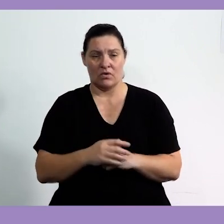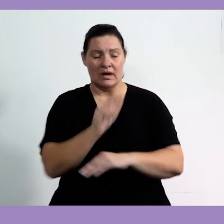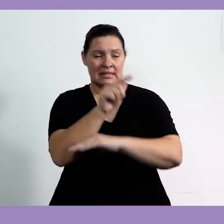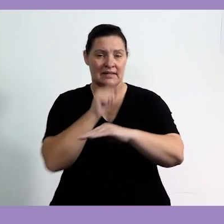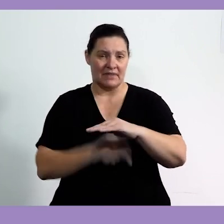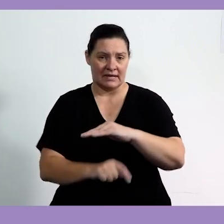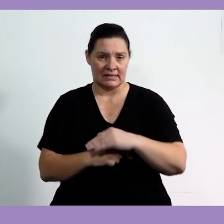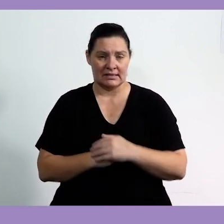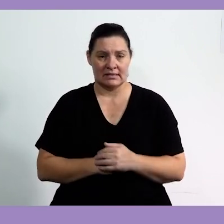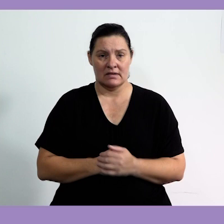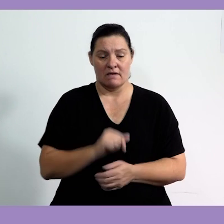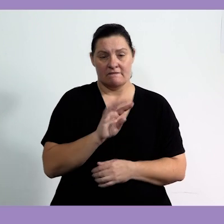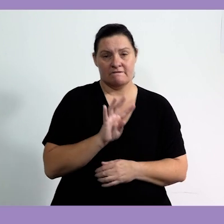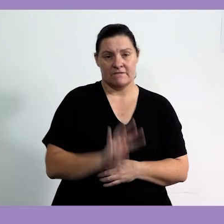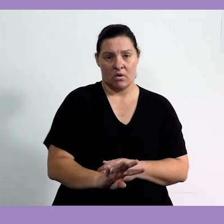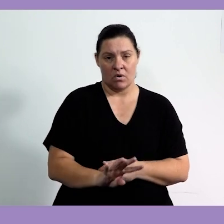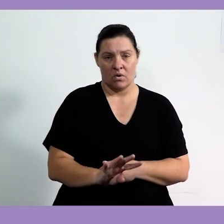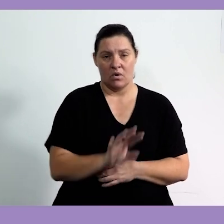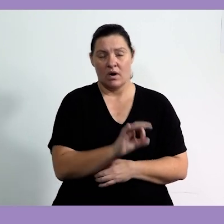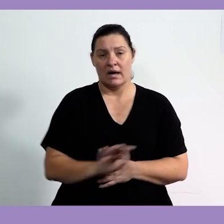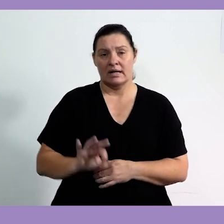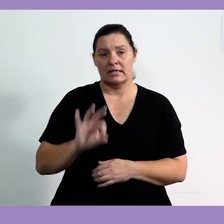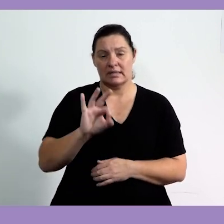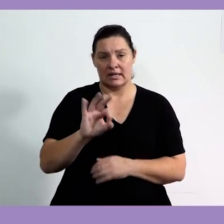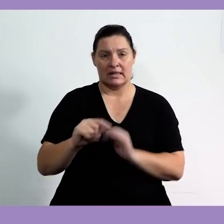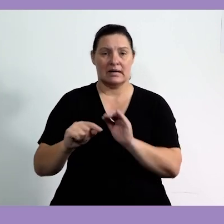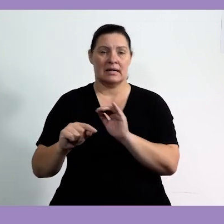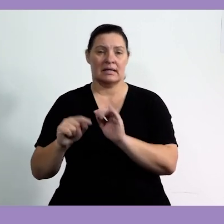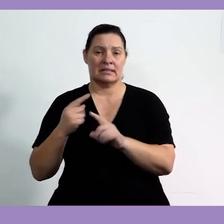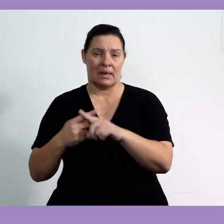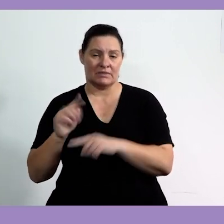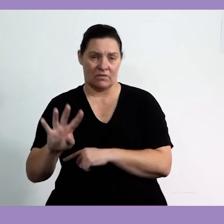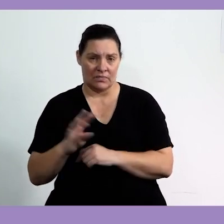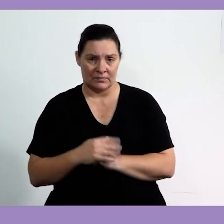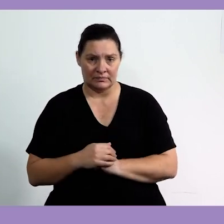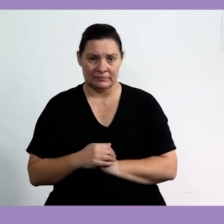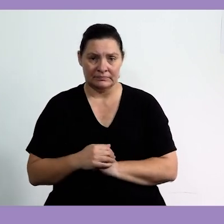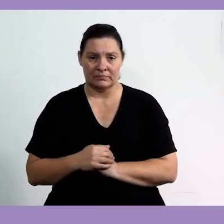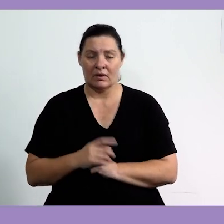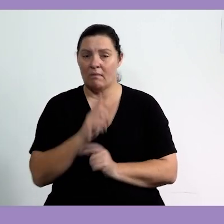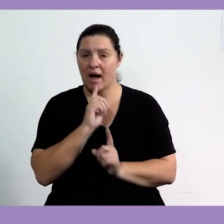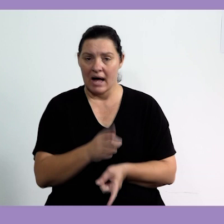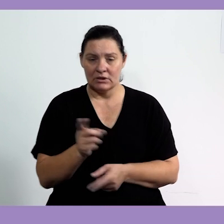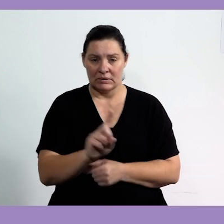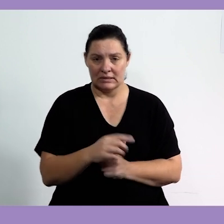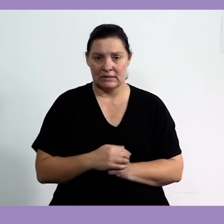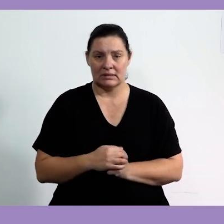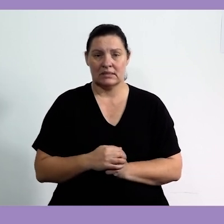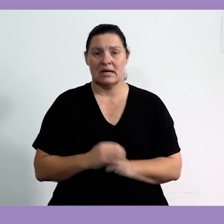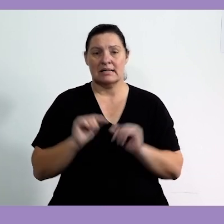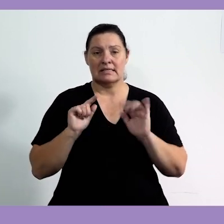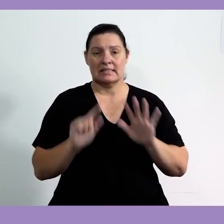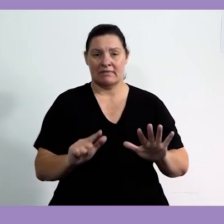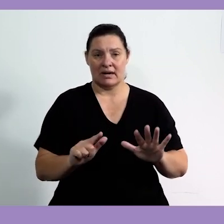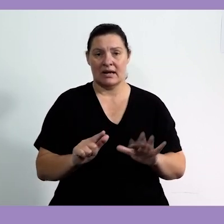4 divided by 4 to the exponent 3 times 4. And that is going to give us an answer